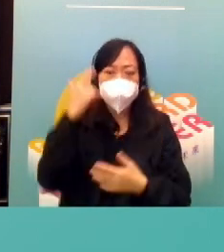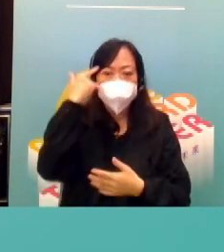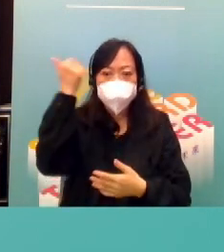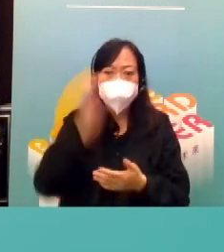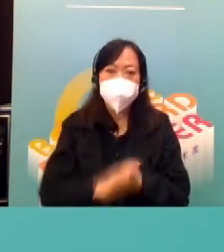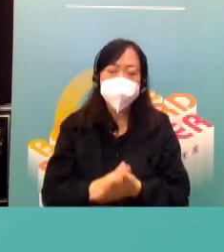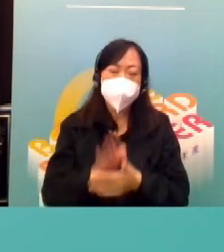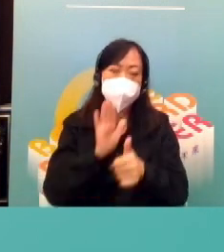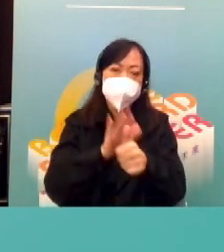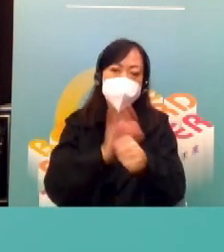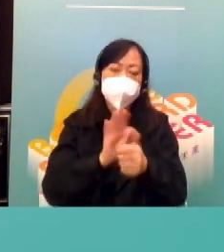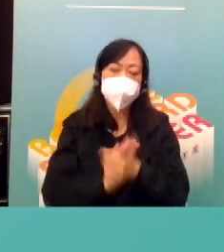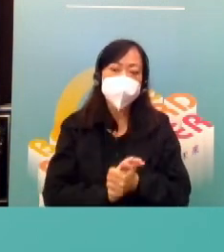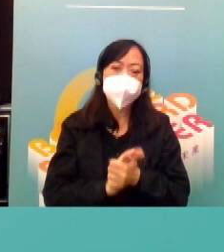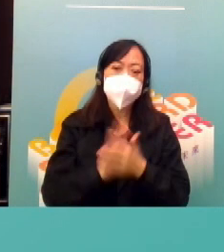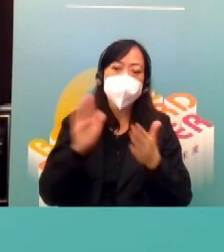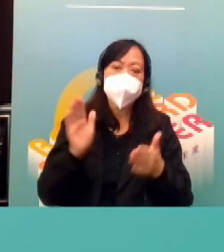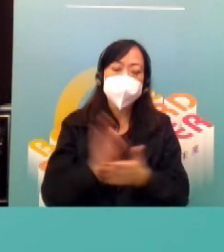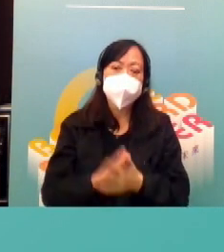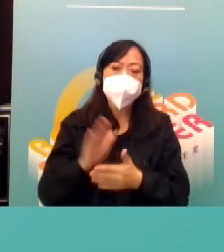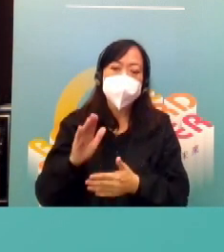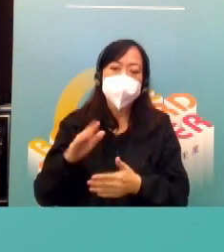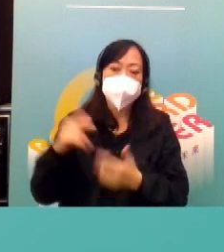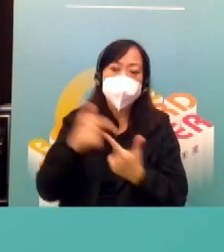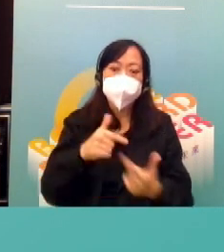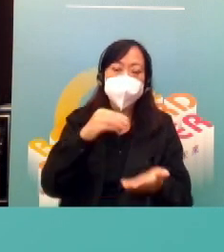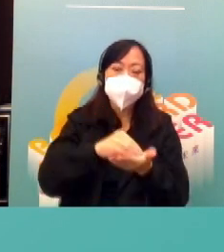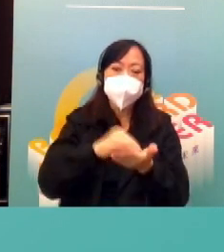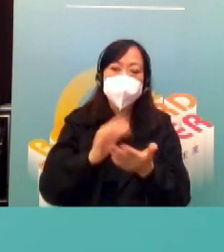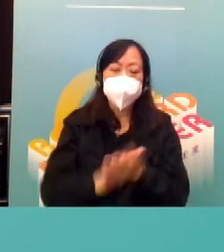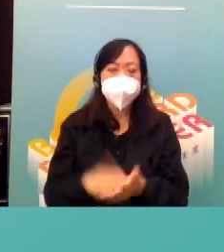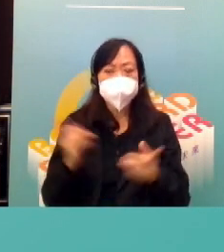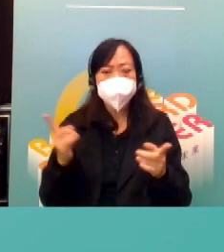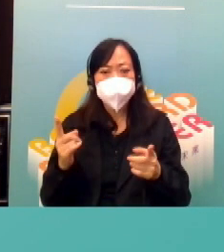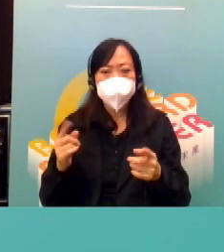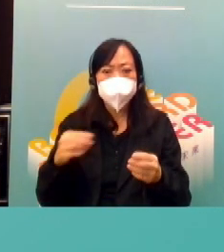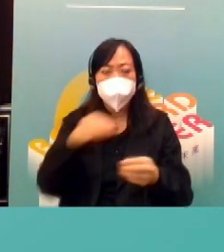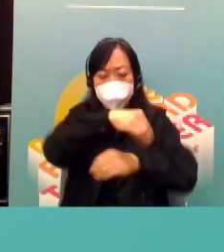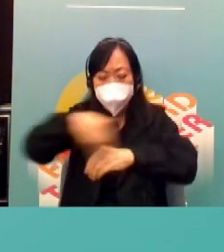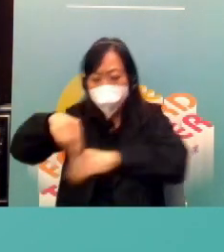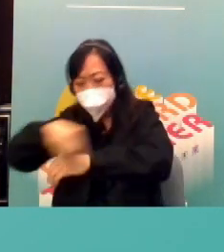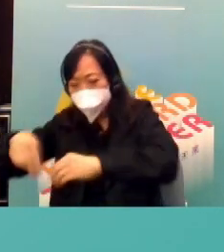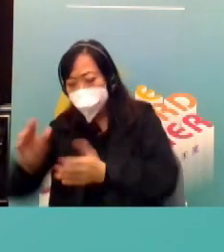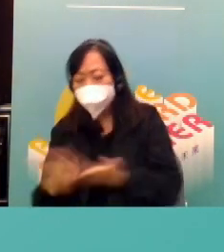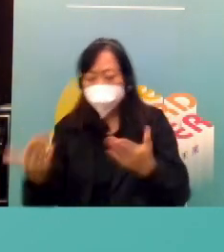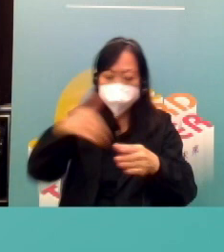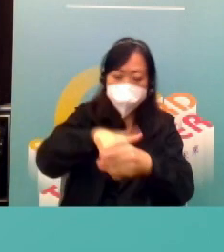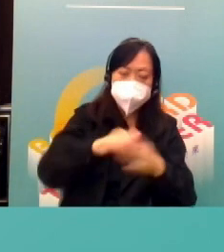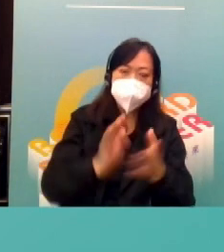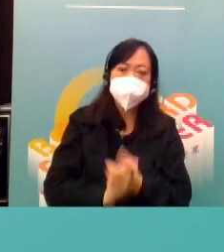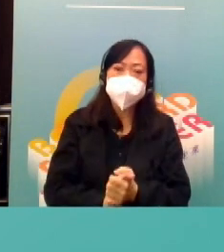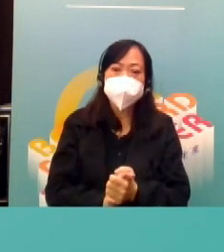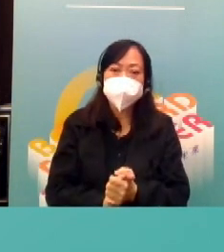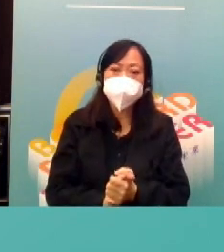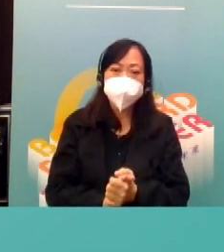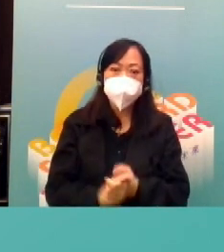decisions, but also how they measure the impact of their investments going forward as well. So just to end on key messages, I